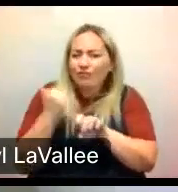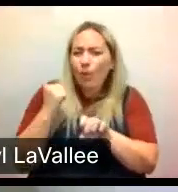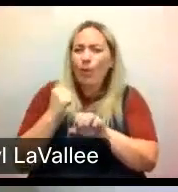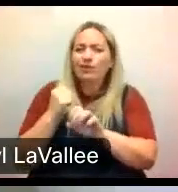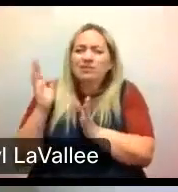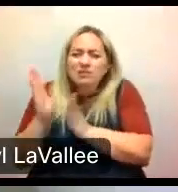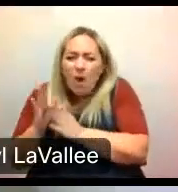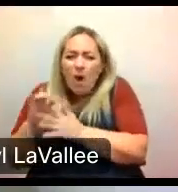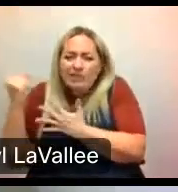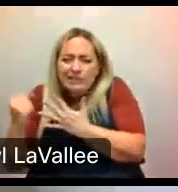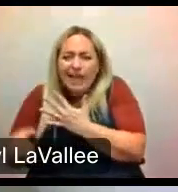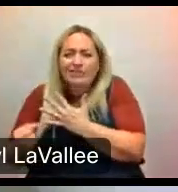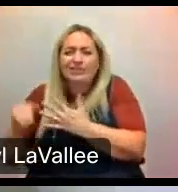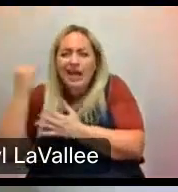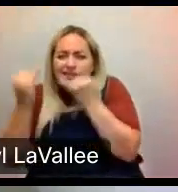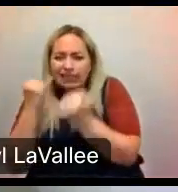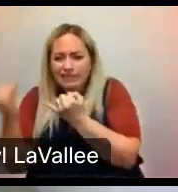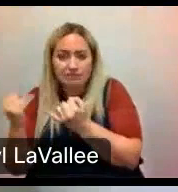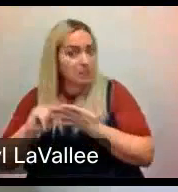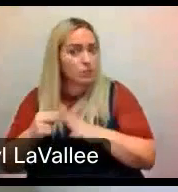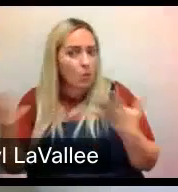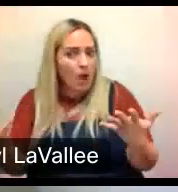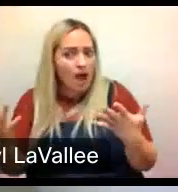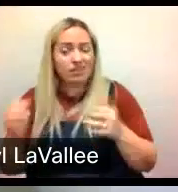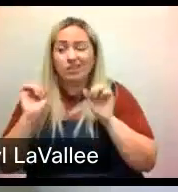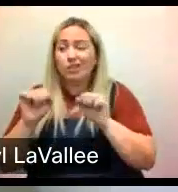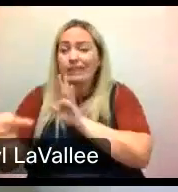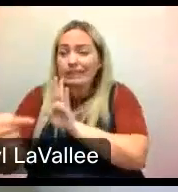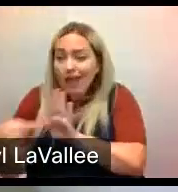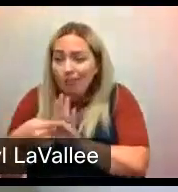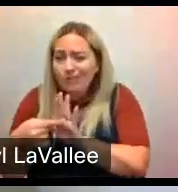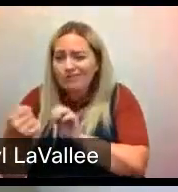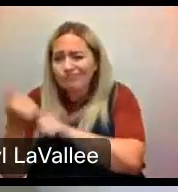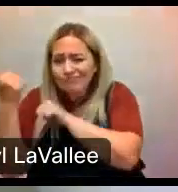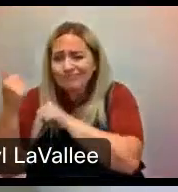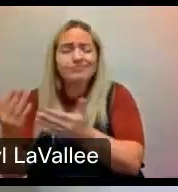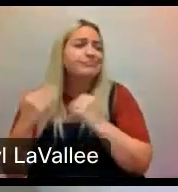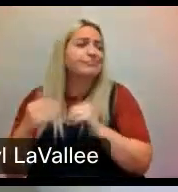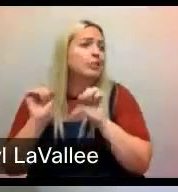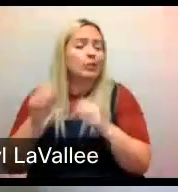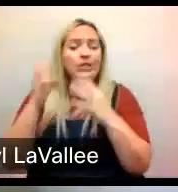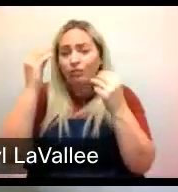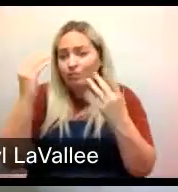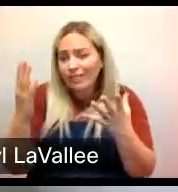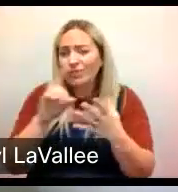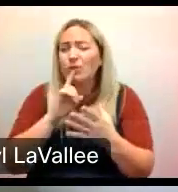ideas. And when I say smaller details or ideas, this could be examples. This could be information that is related but